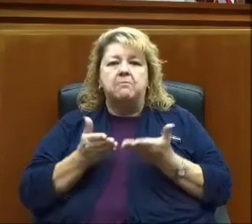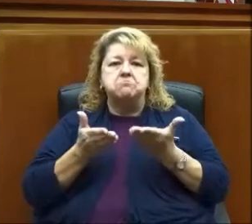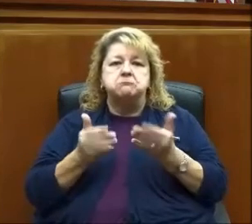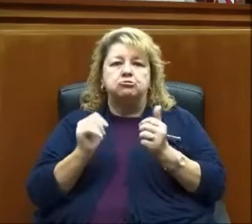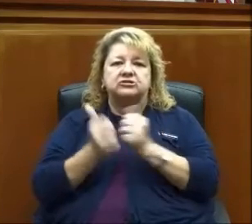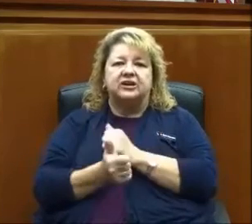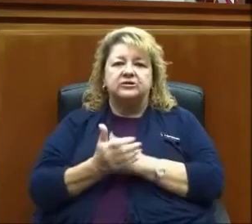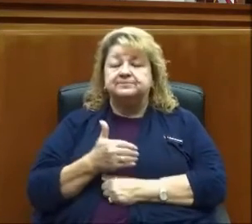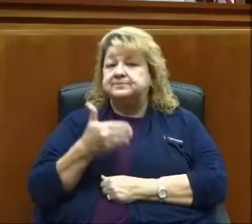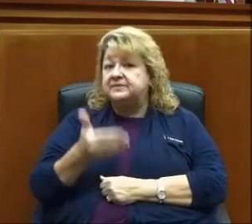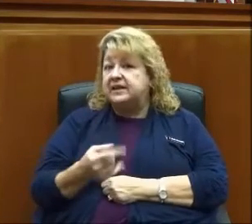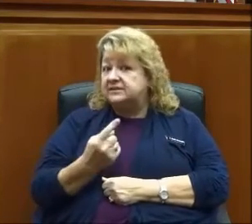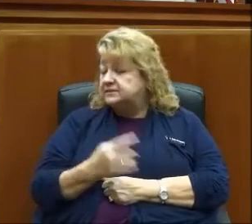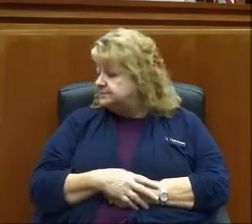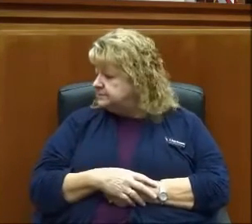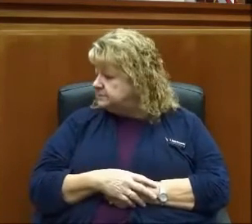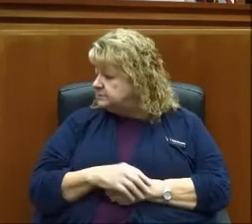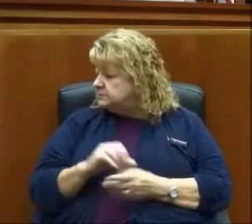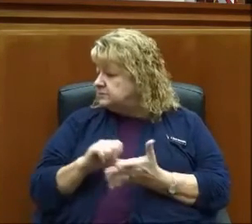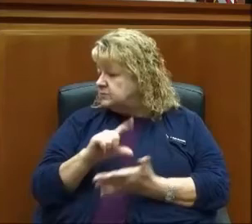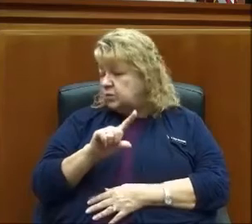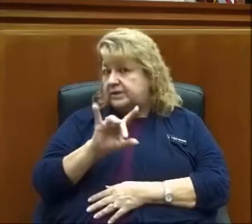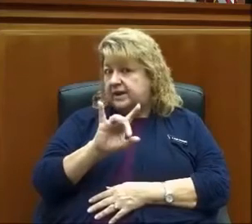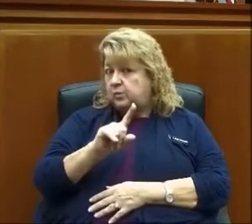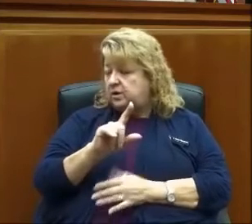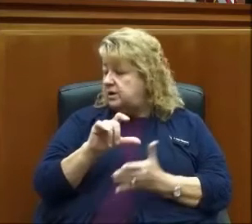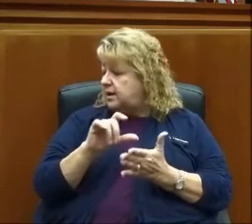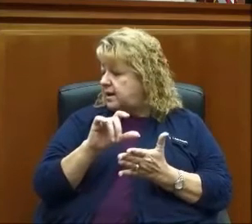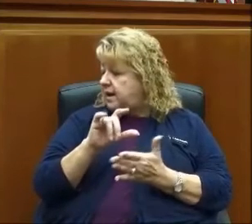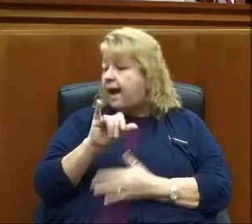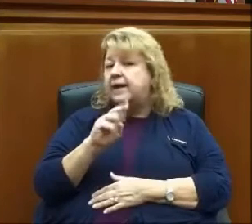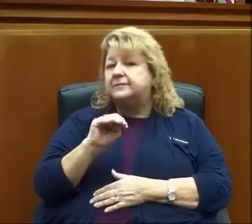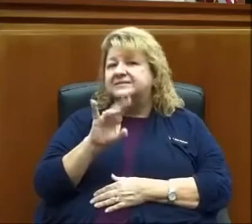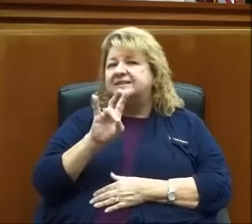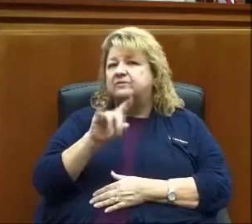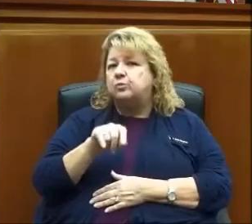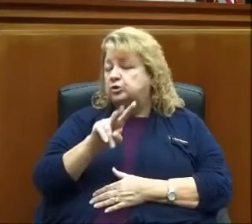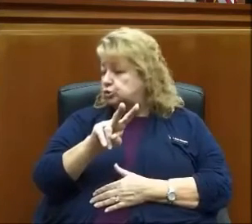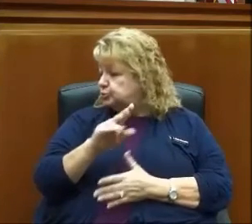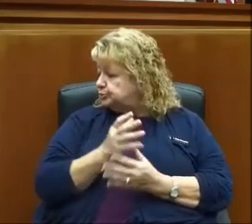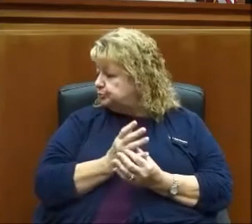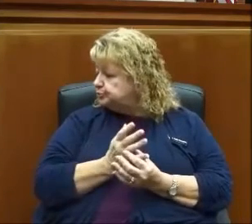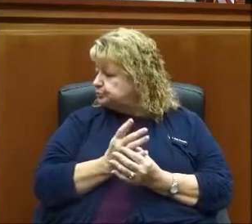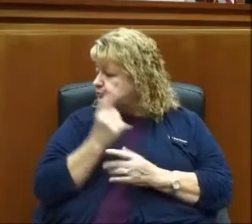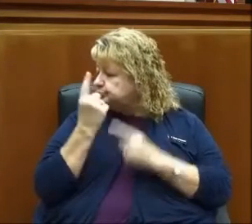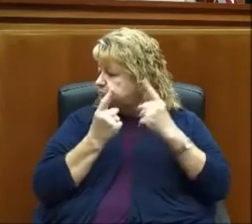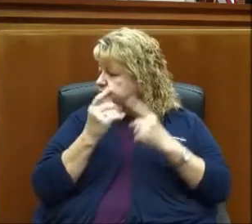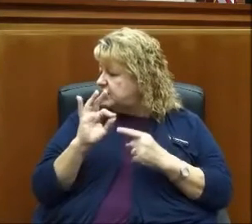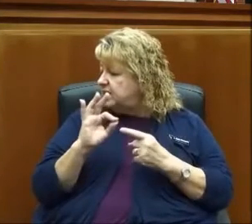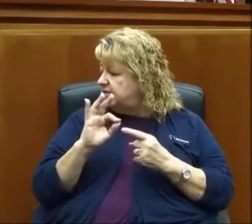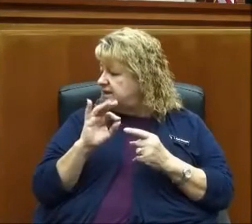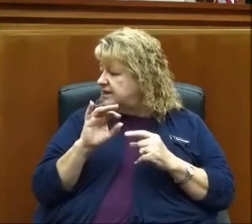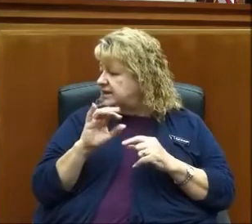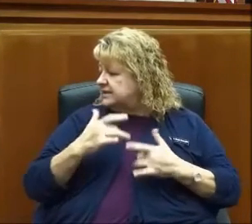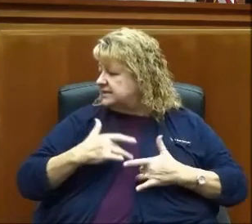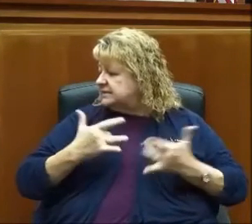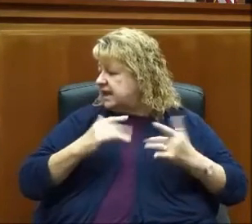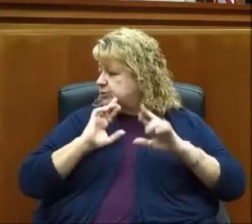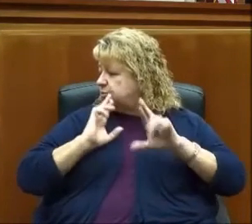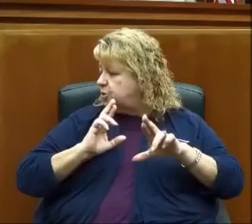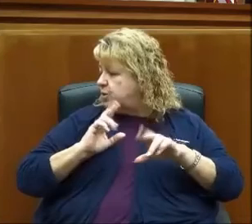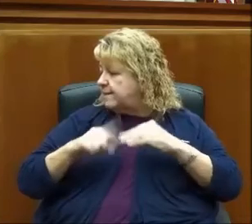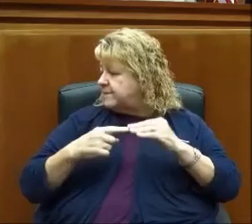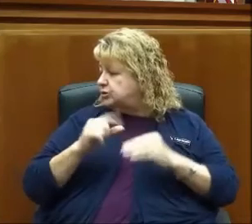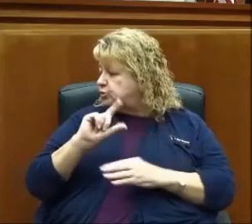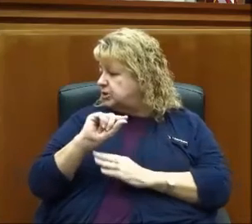Next item, please. On page 181, item 7.2, consideration of a status report regarding